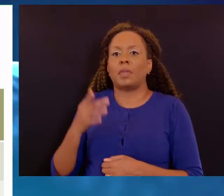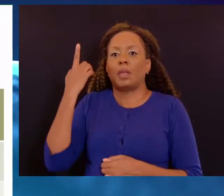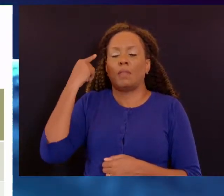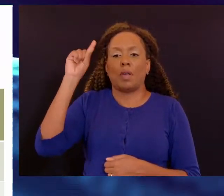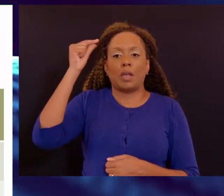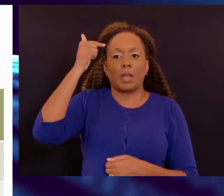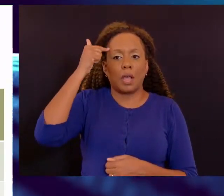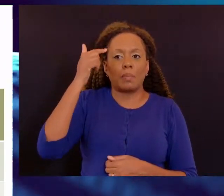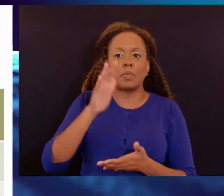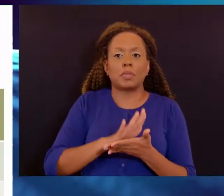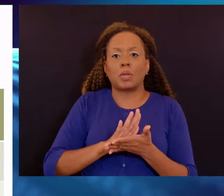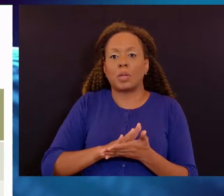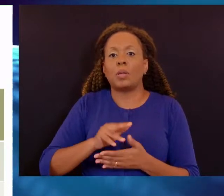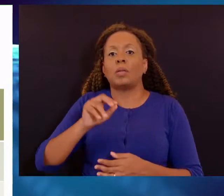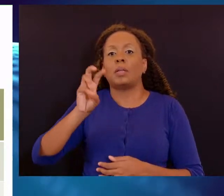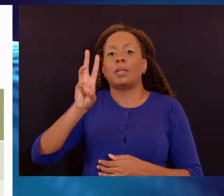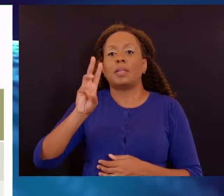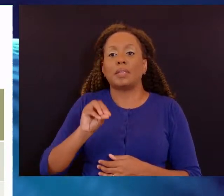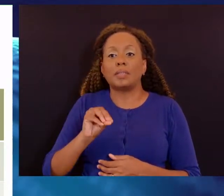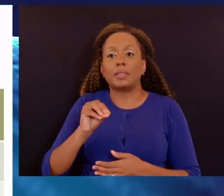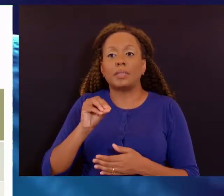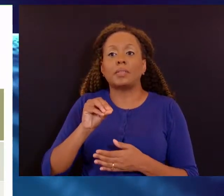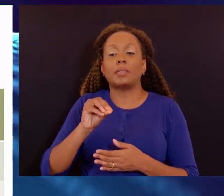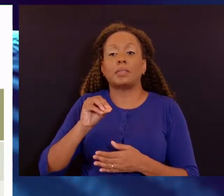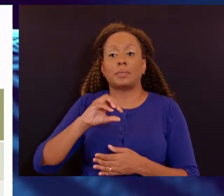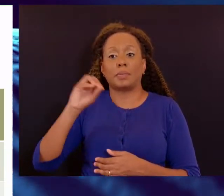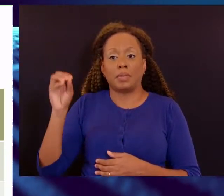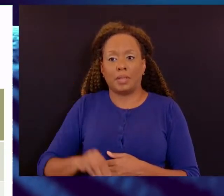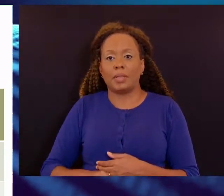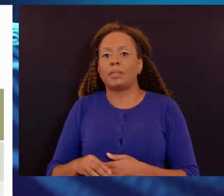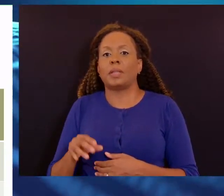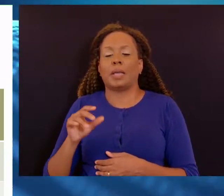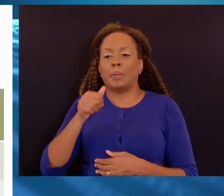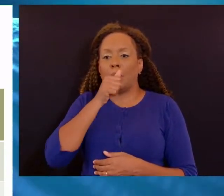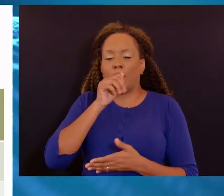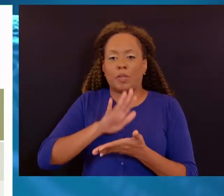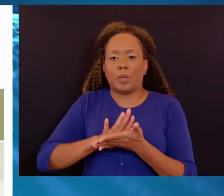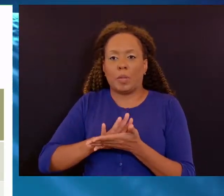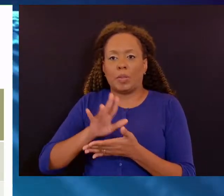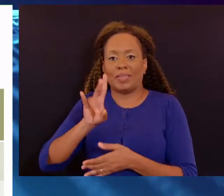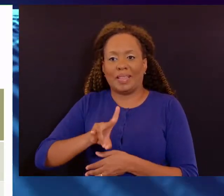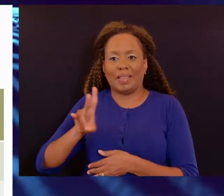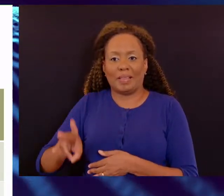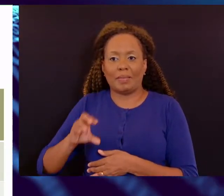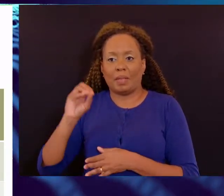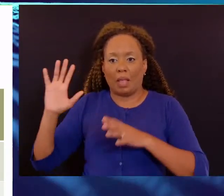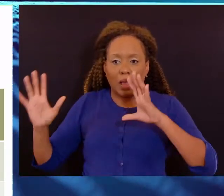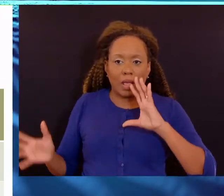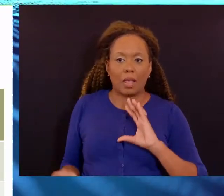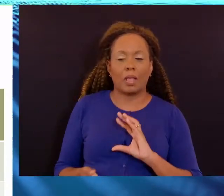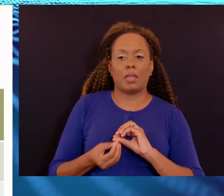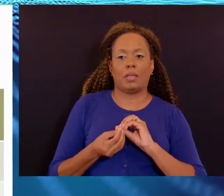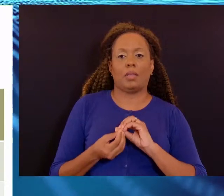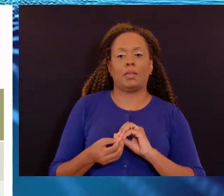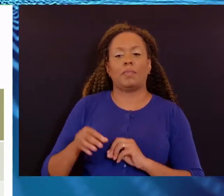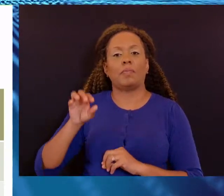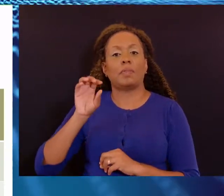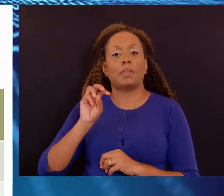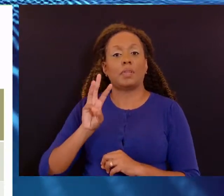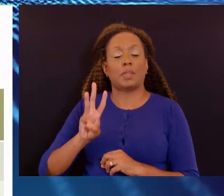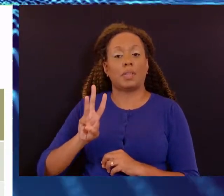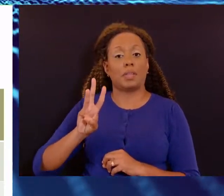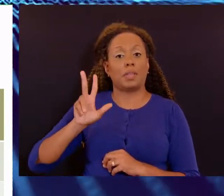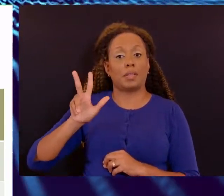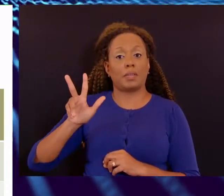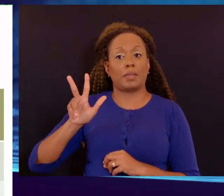schools was 60, and at private schools was 77, giving us an overall mean